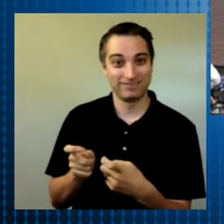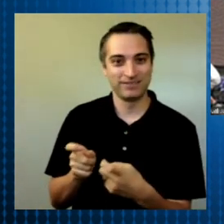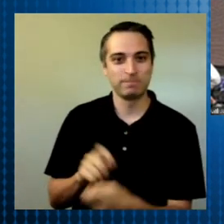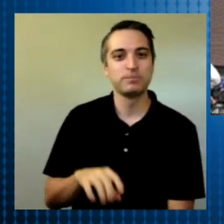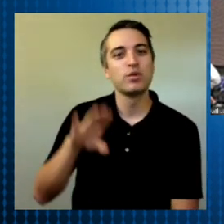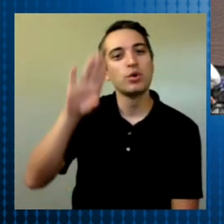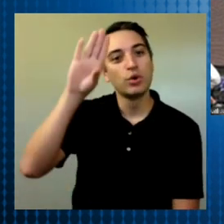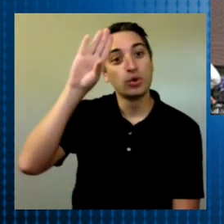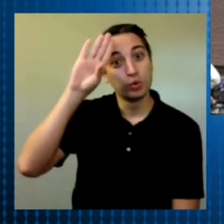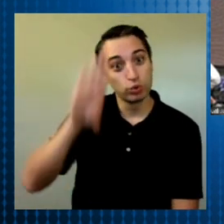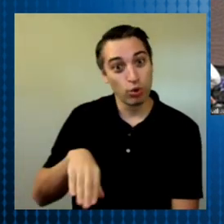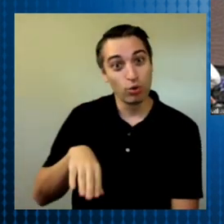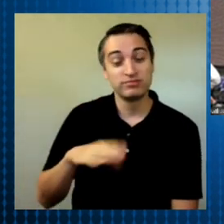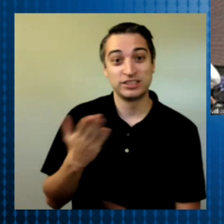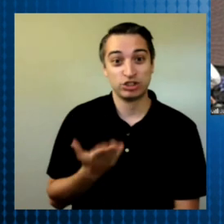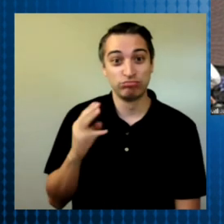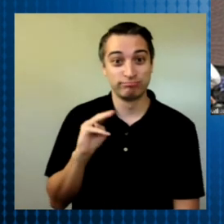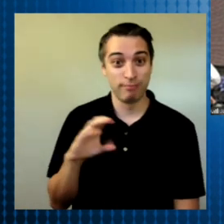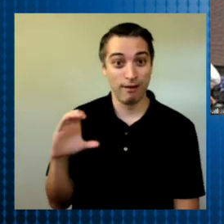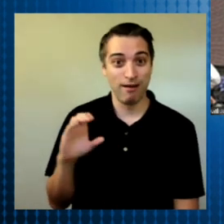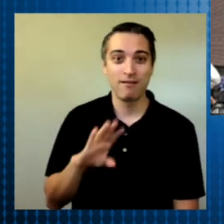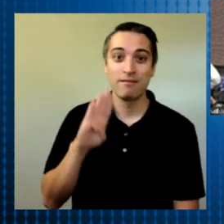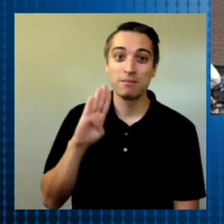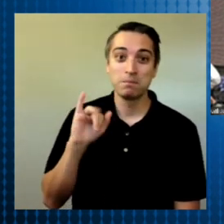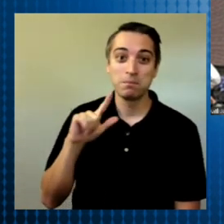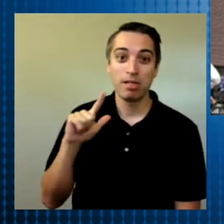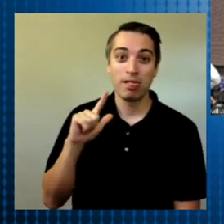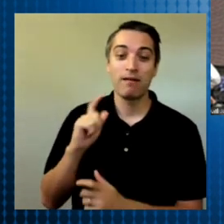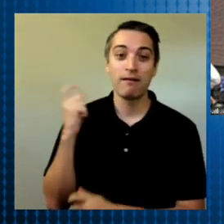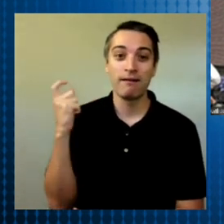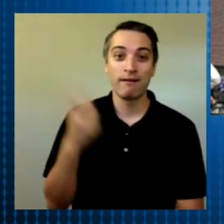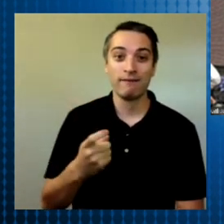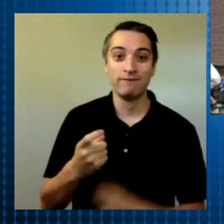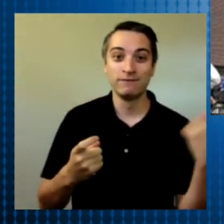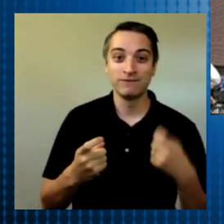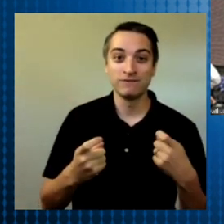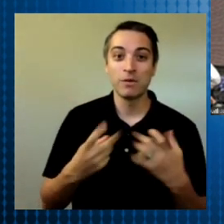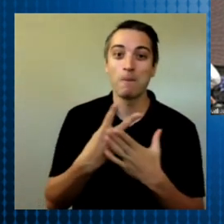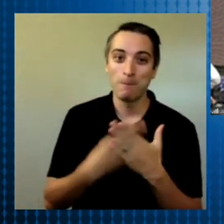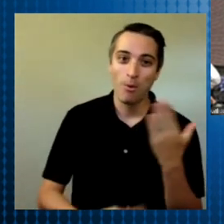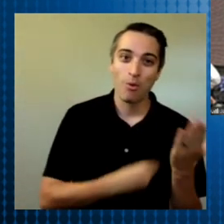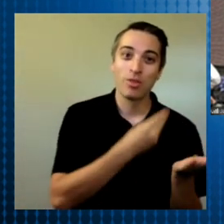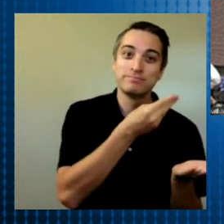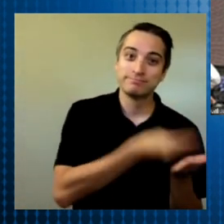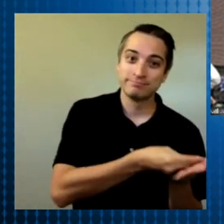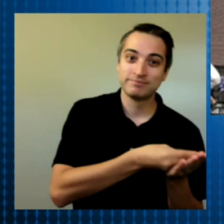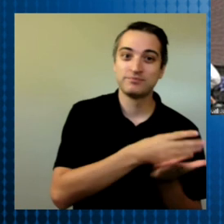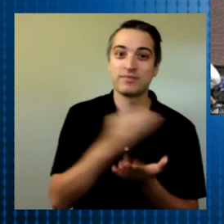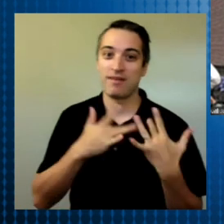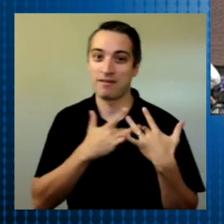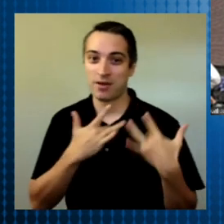us of both his wealth and heart, as today's program is really a testimony to that